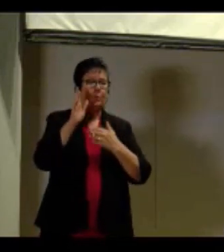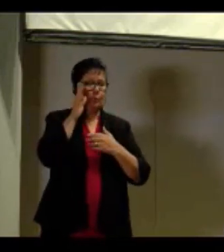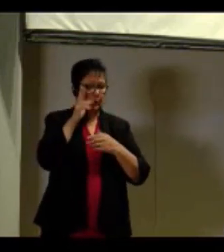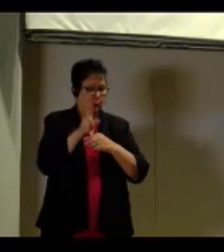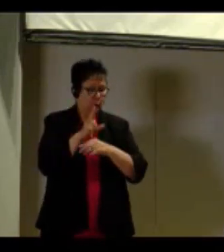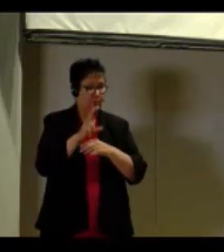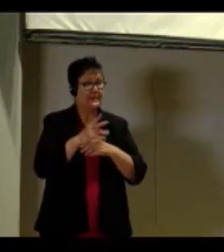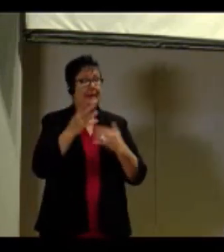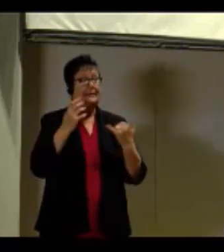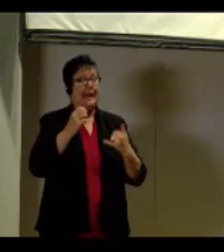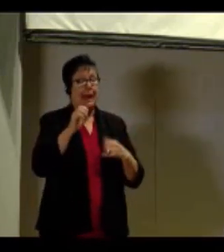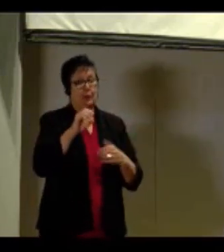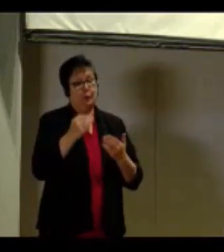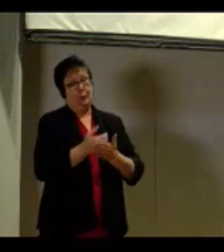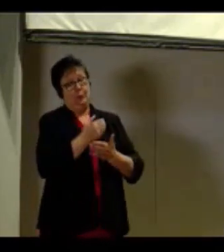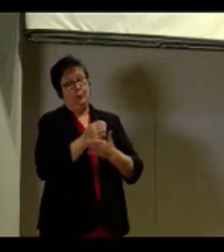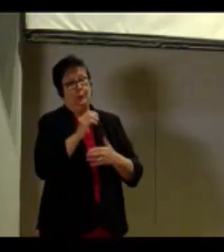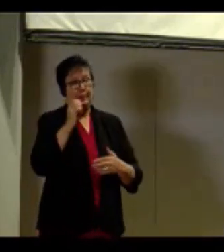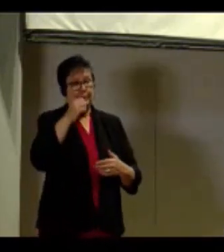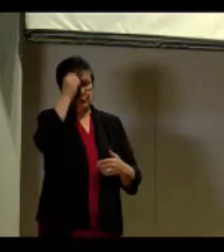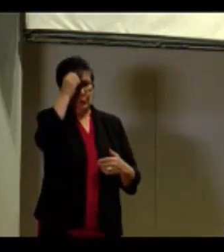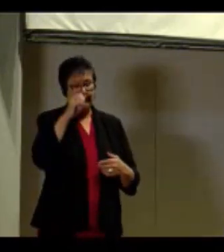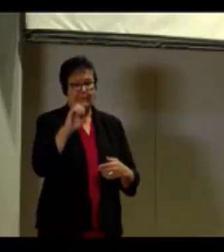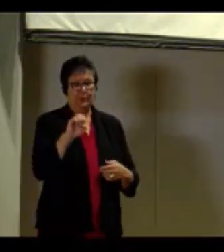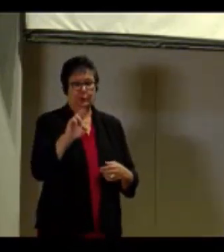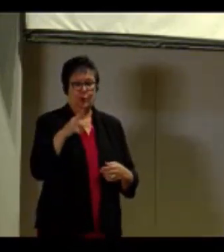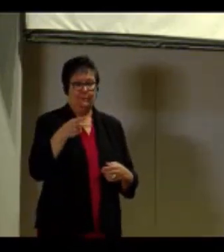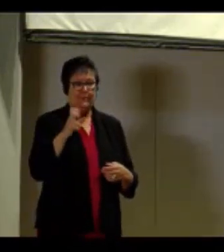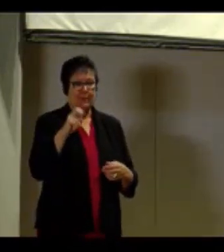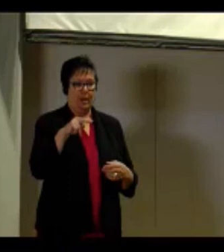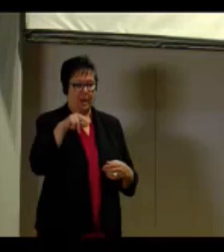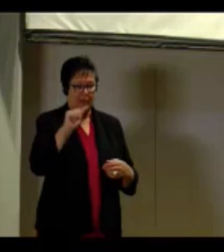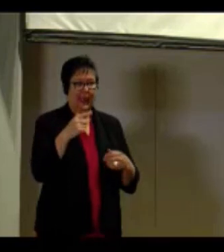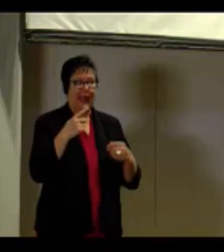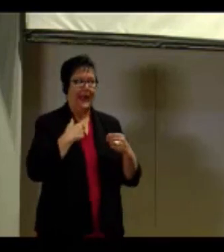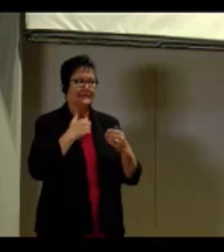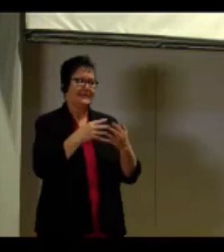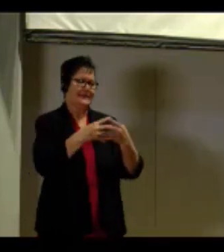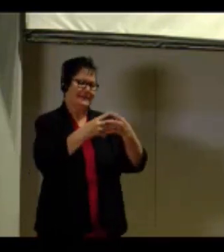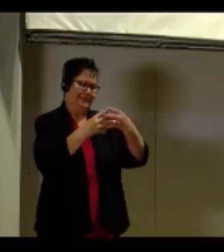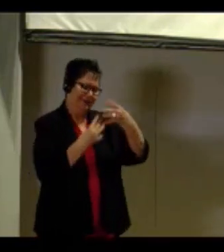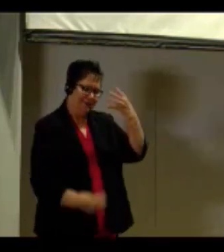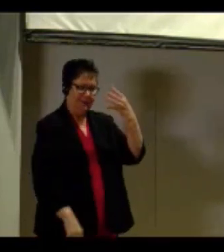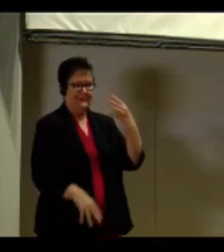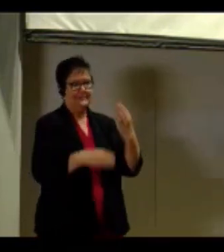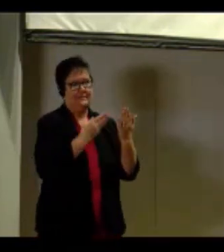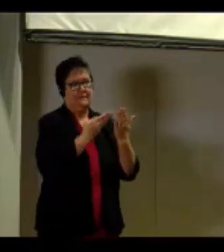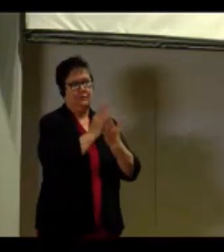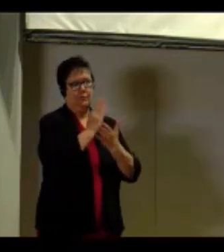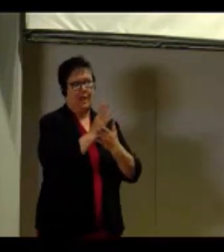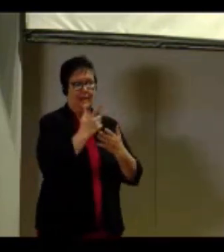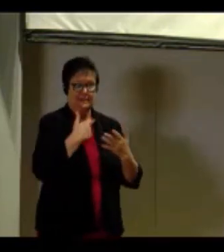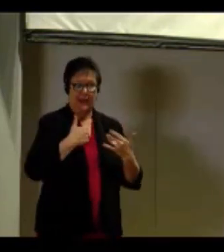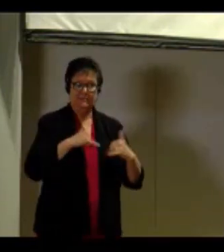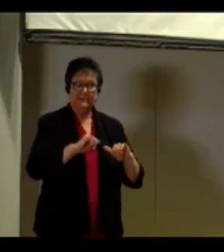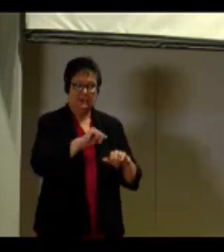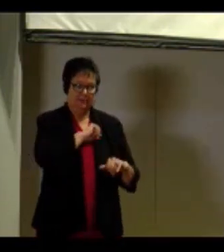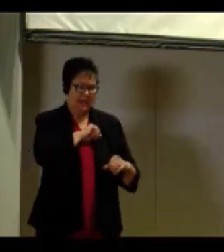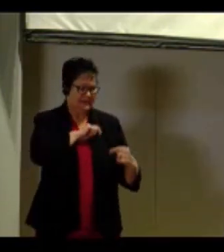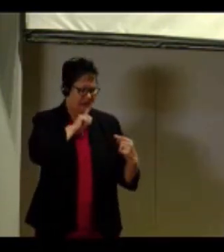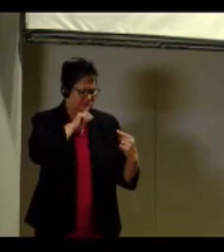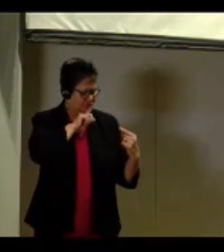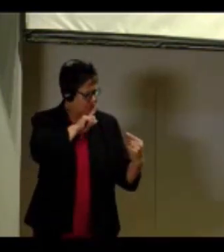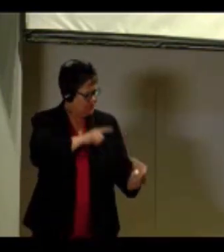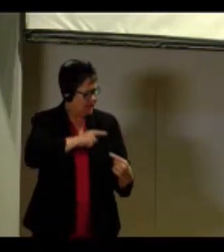now Europeana has come out with this very extensive list of rights statements. And I'm still myself struggling